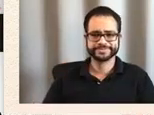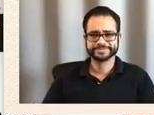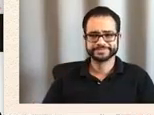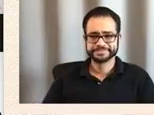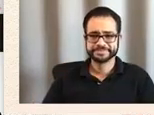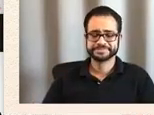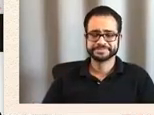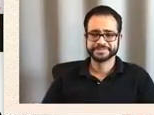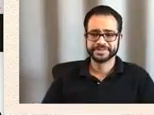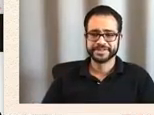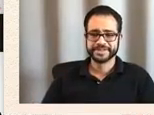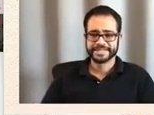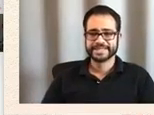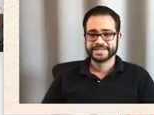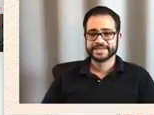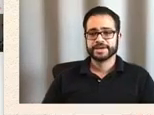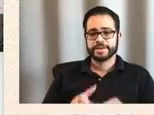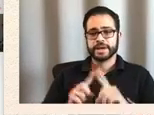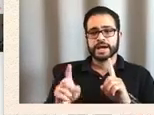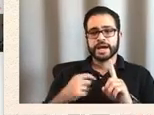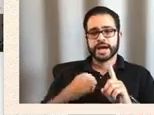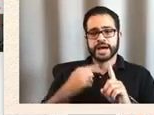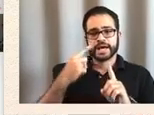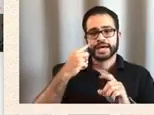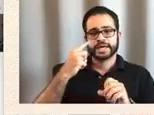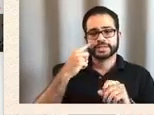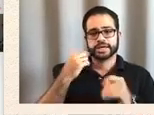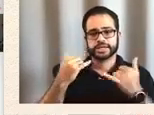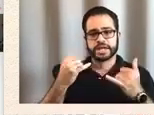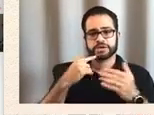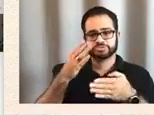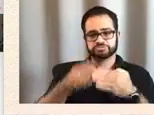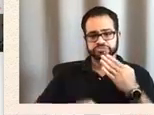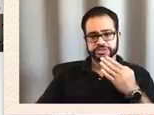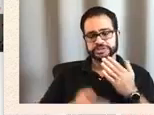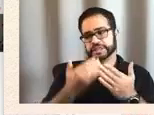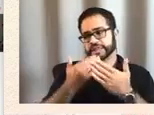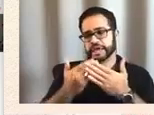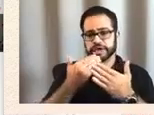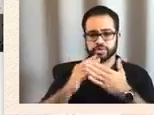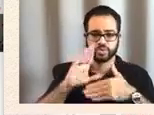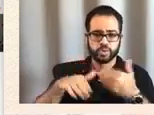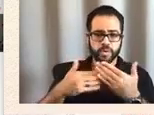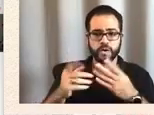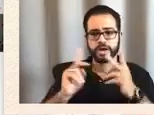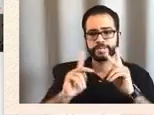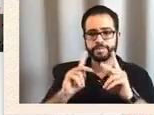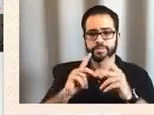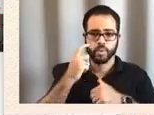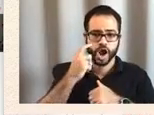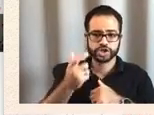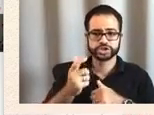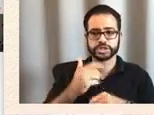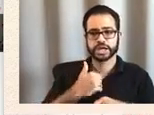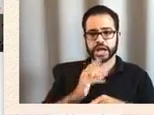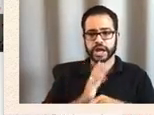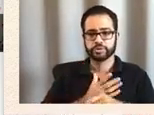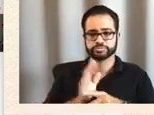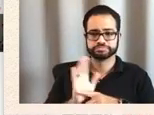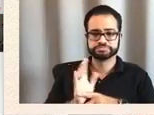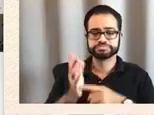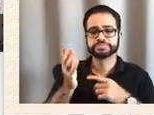But on that, I think we should finish and say thank you to our listeners and viewers, those of you who have tuned